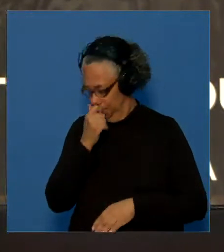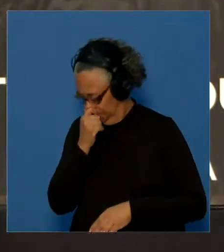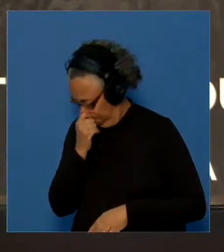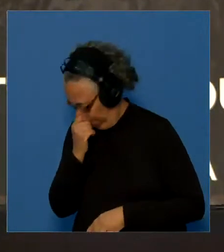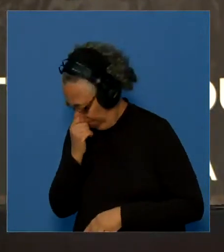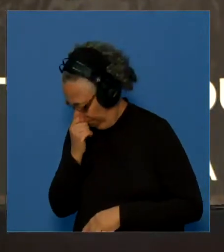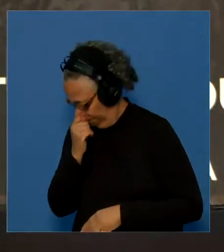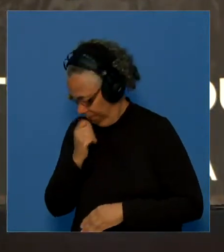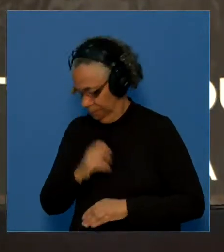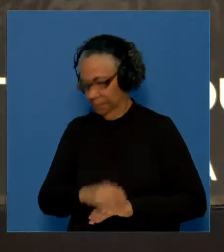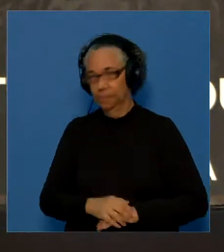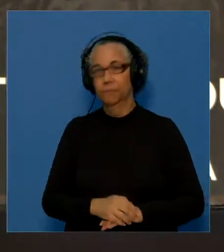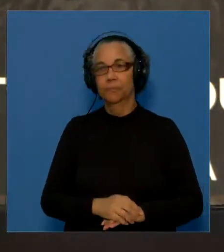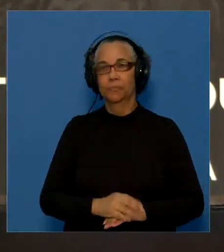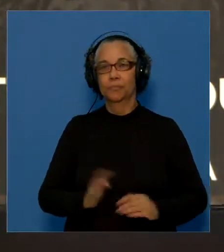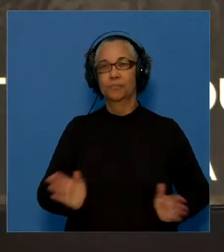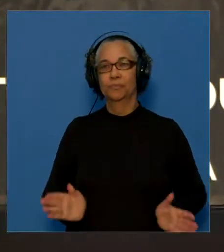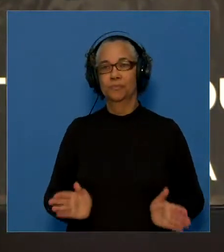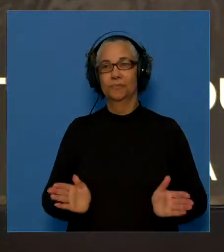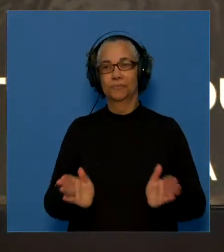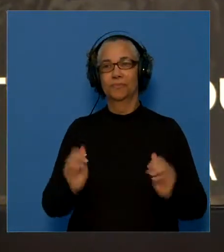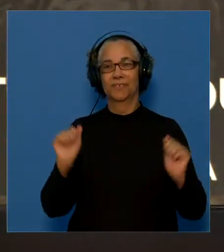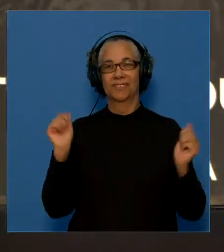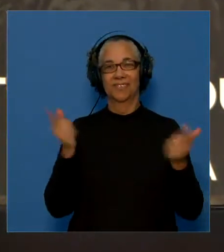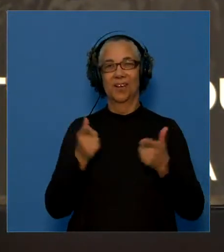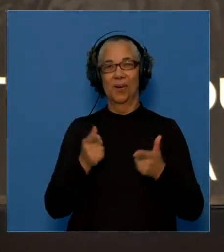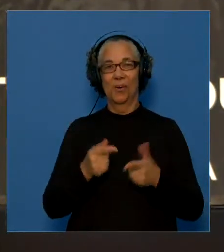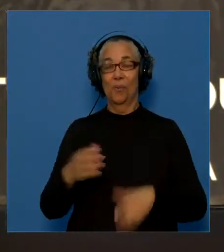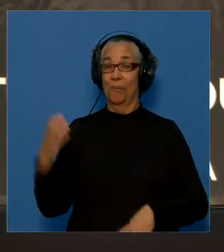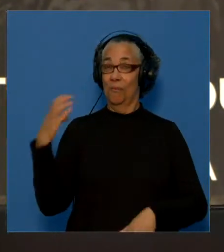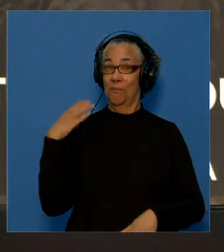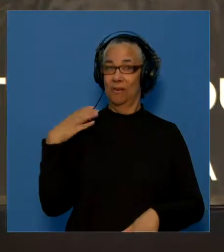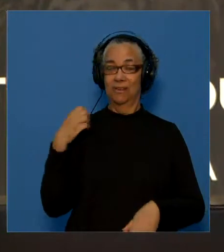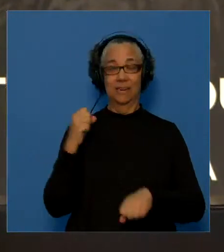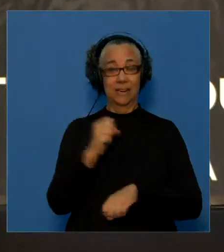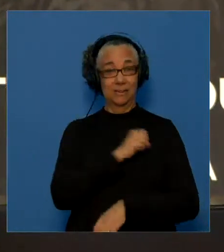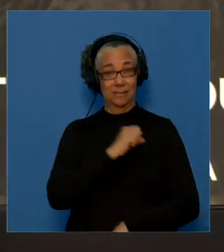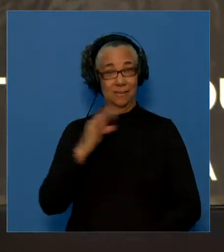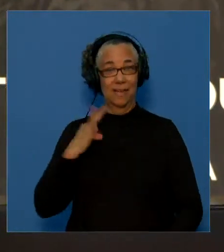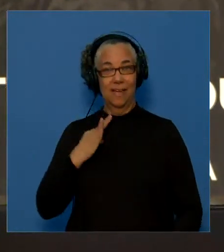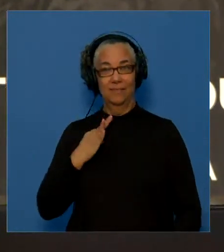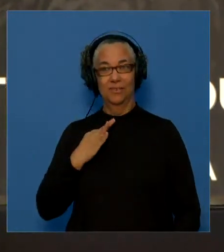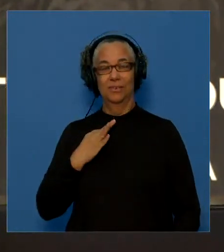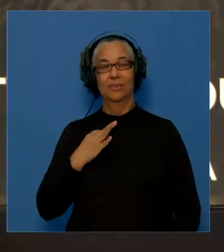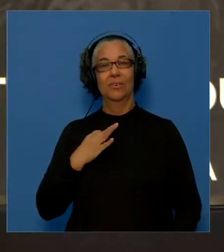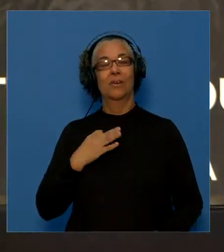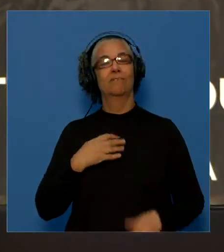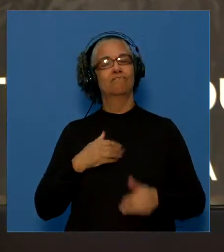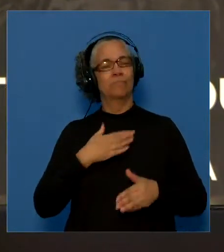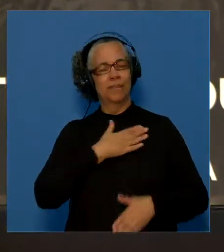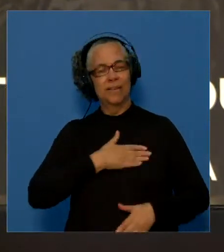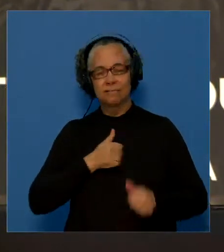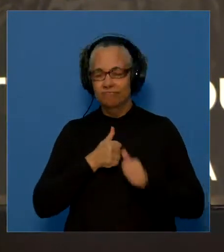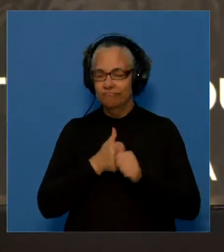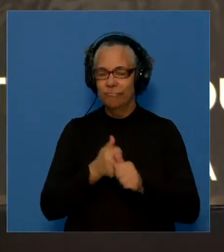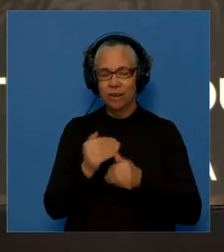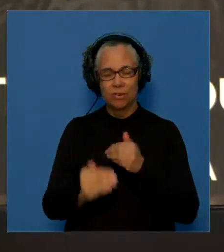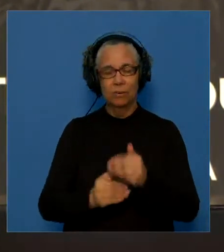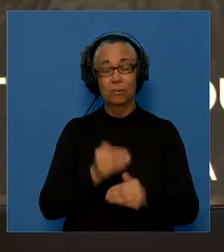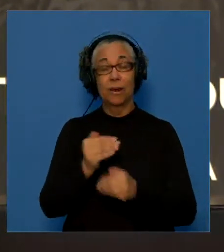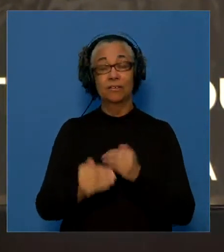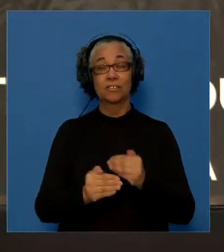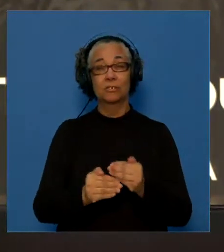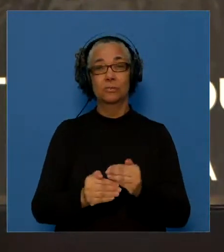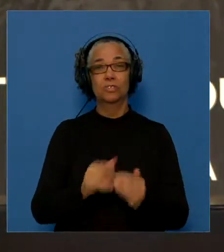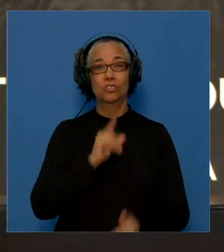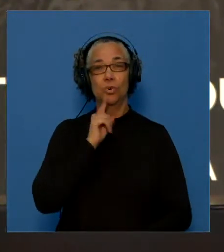We encourage all eligible employees and employers to take the time to properly follow the process to ensure that payments can